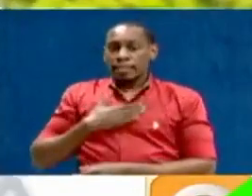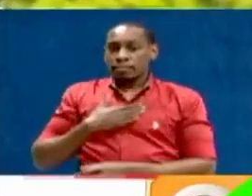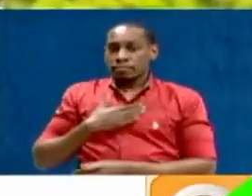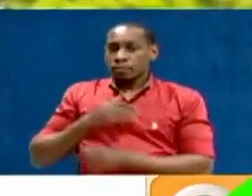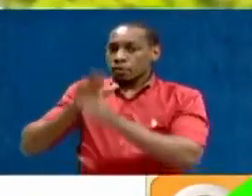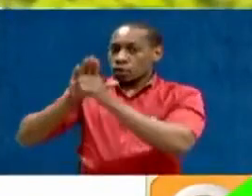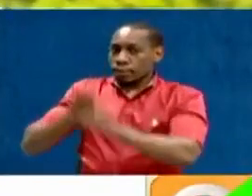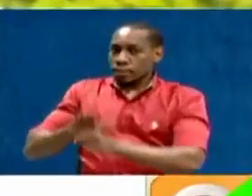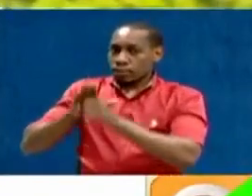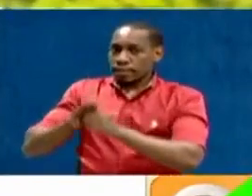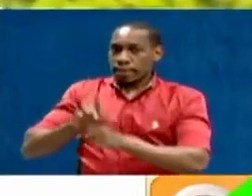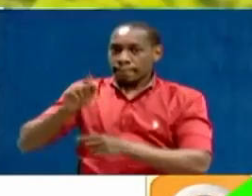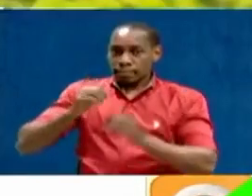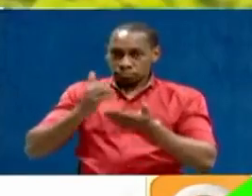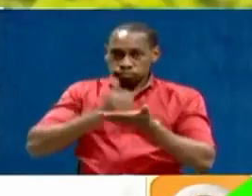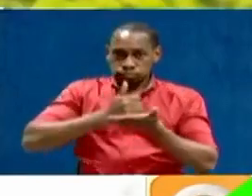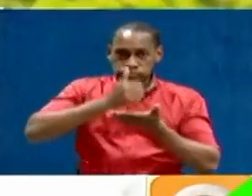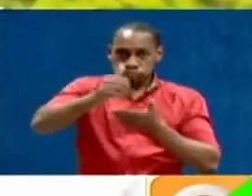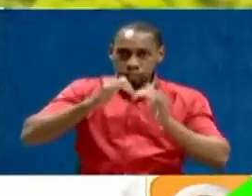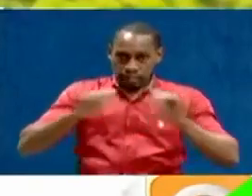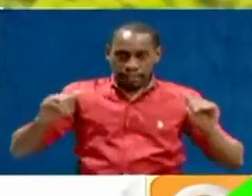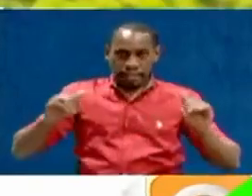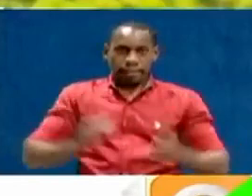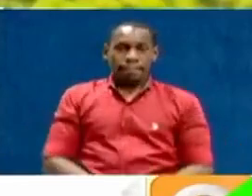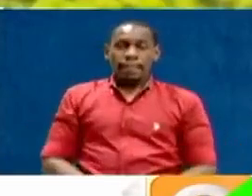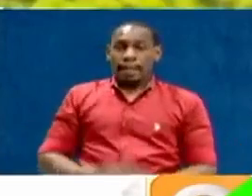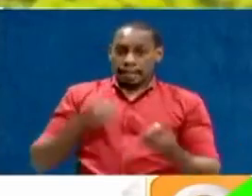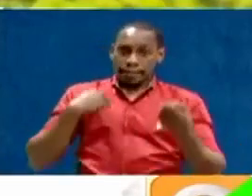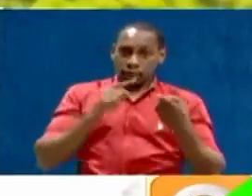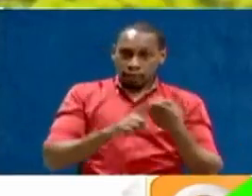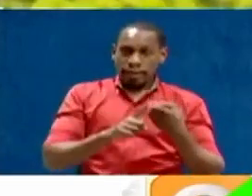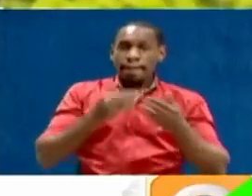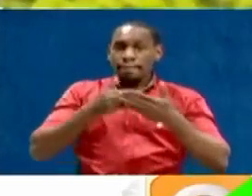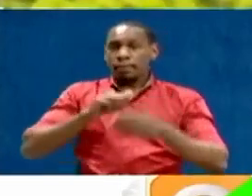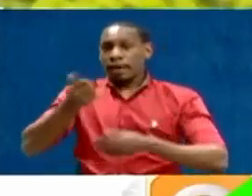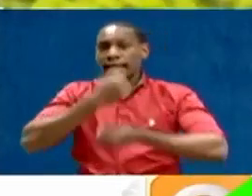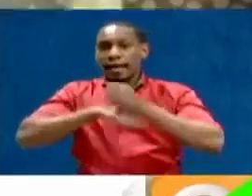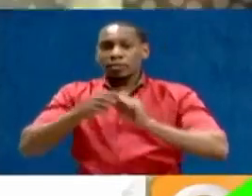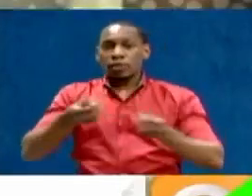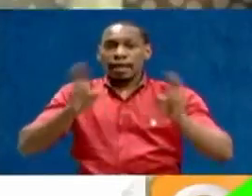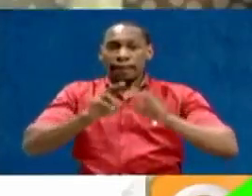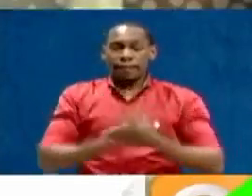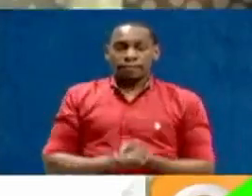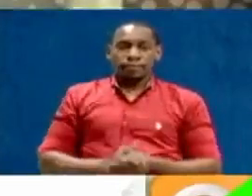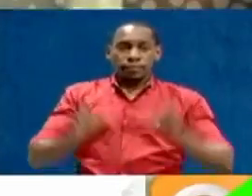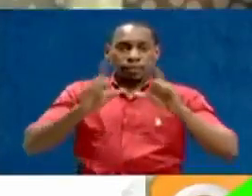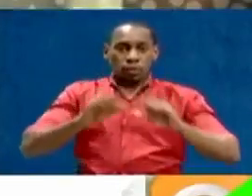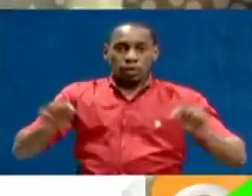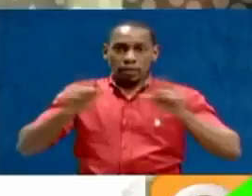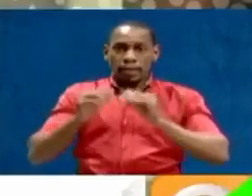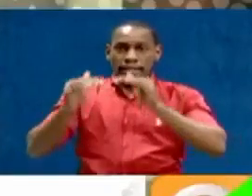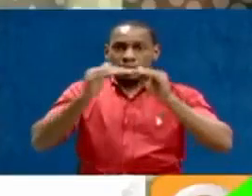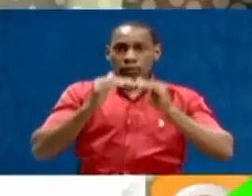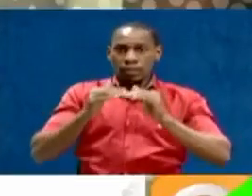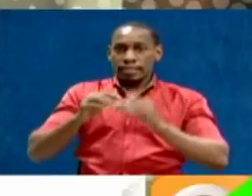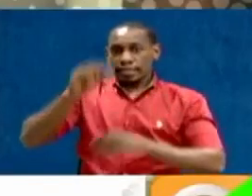me, I need to be removed from that space first. You know, before anything else happens. Kwa mujibu wa shirika la Equality